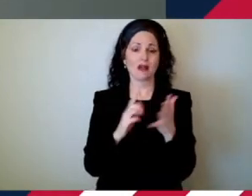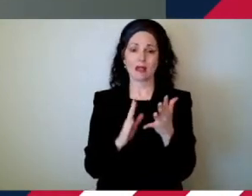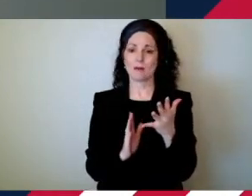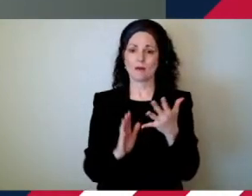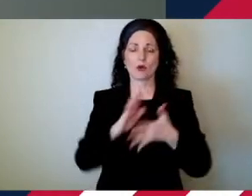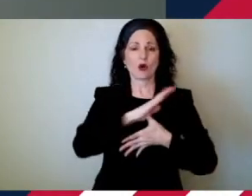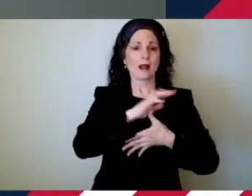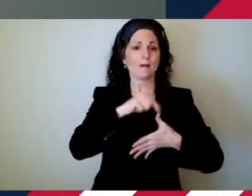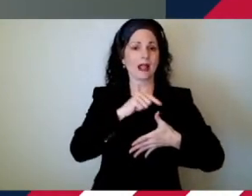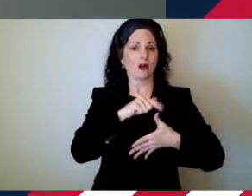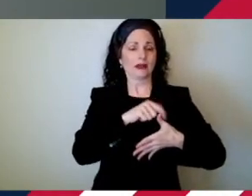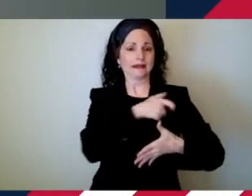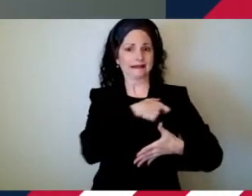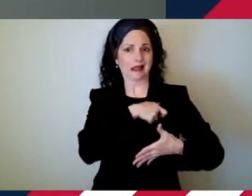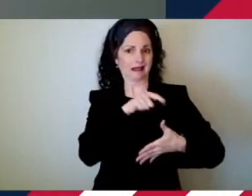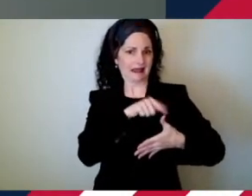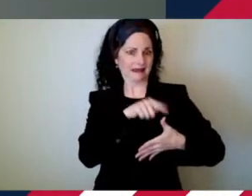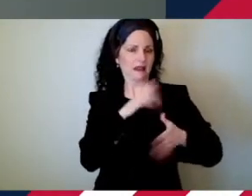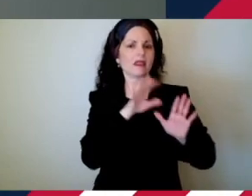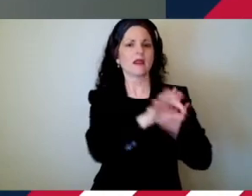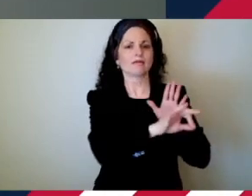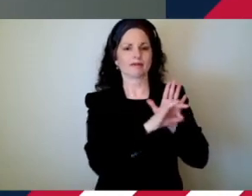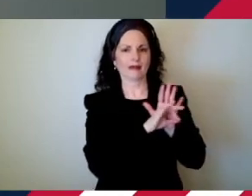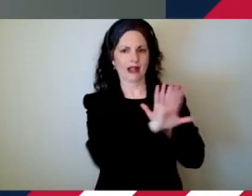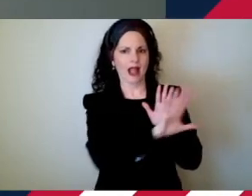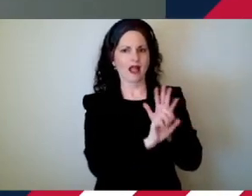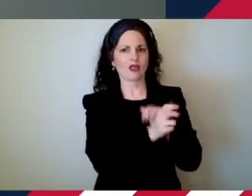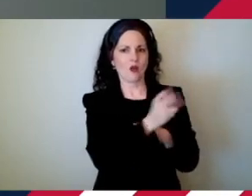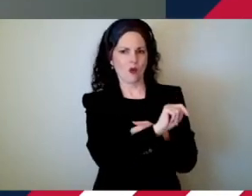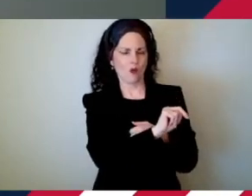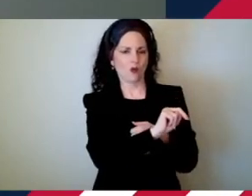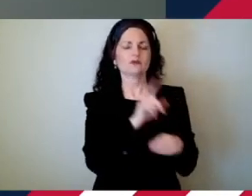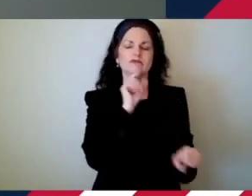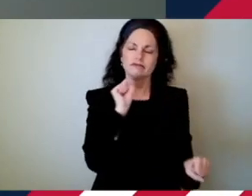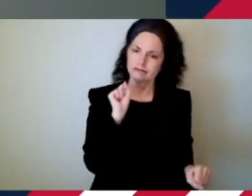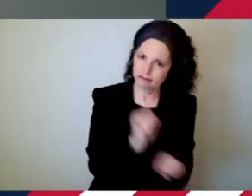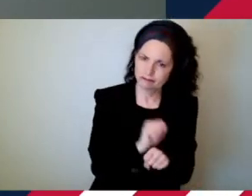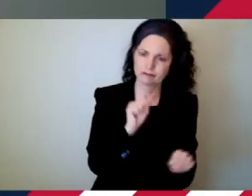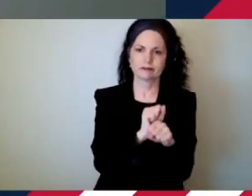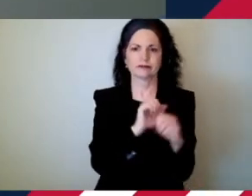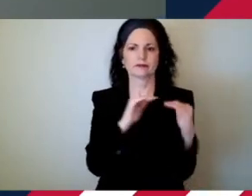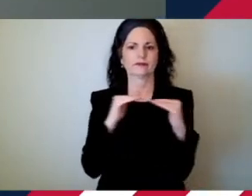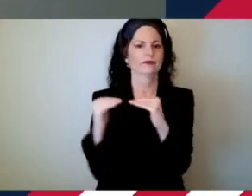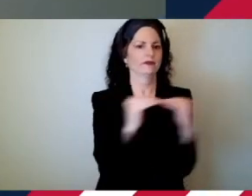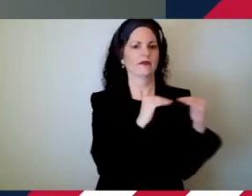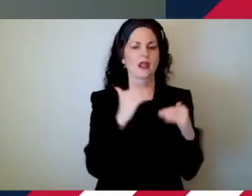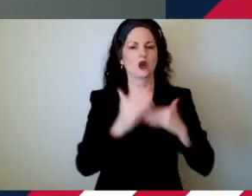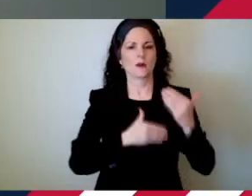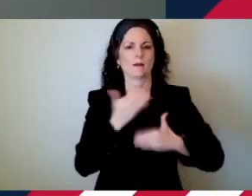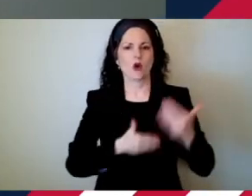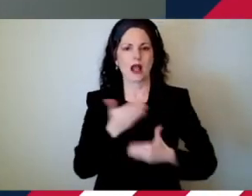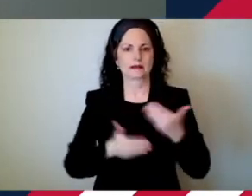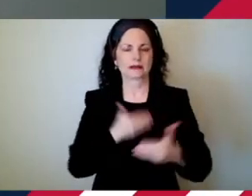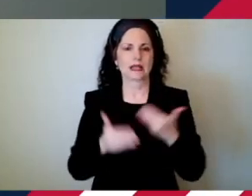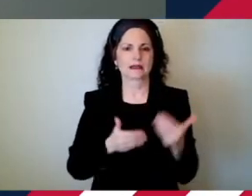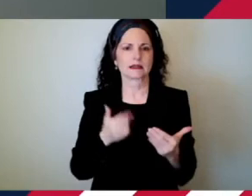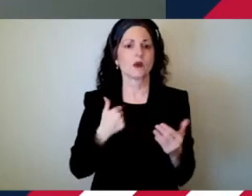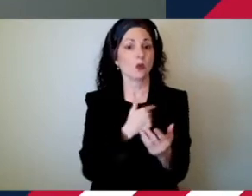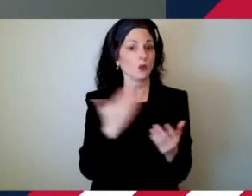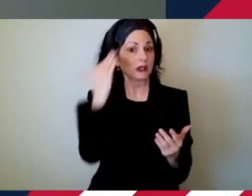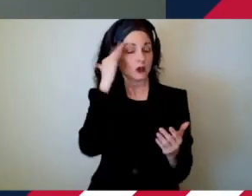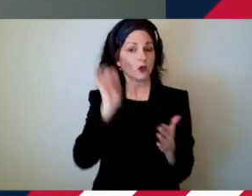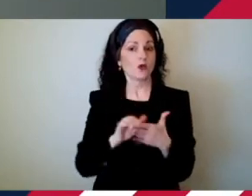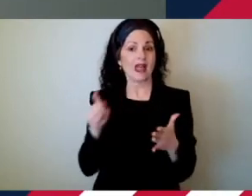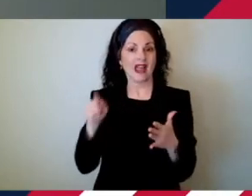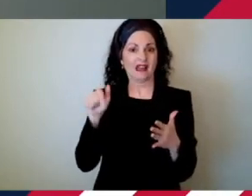We had a truly democratic process. There could be no doubt who the majority of the voters supported. This change we implemented